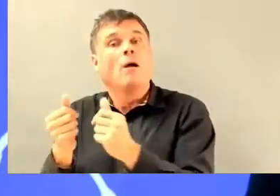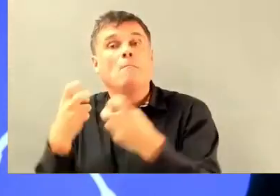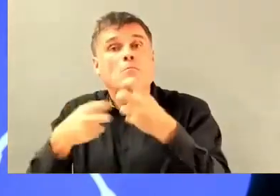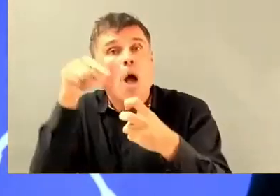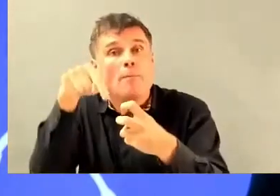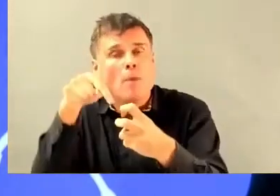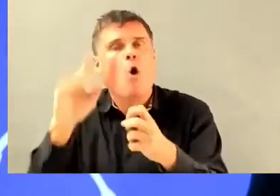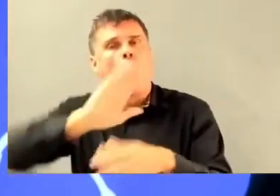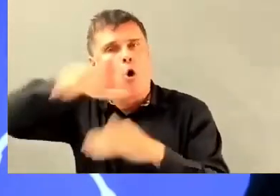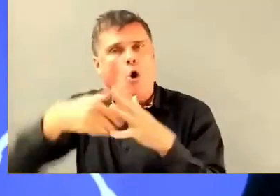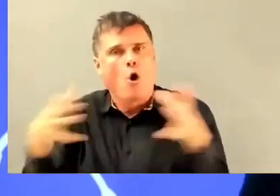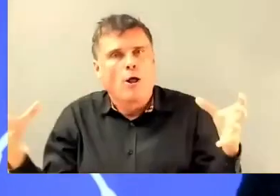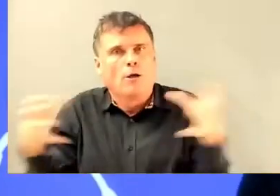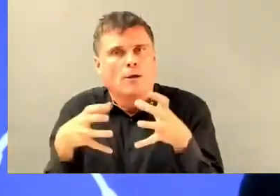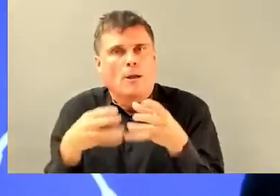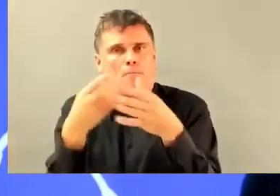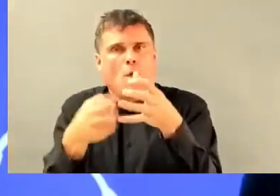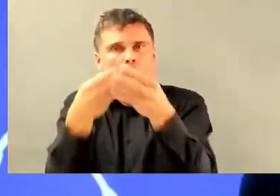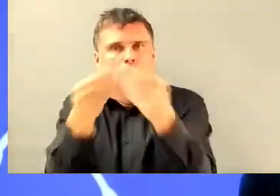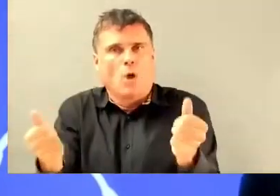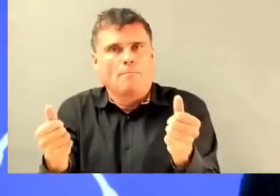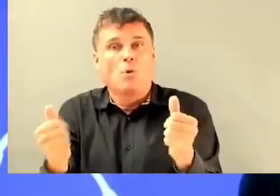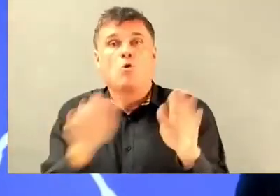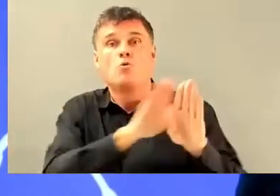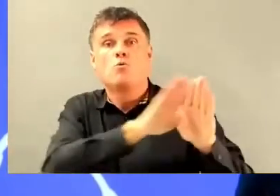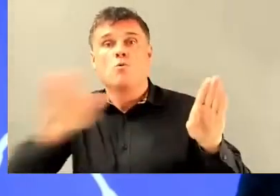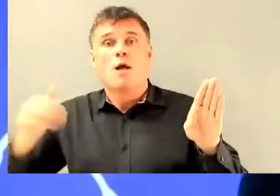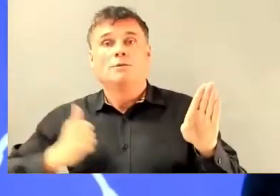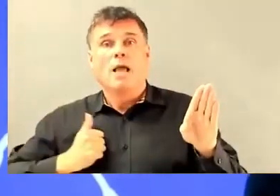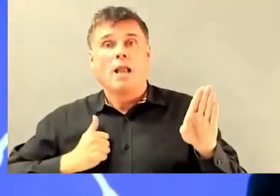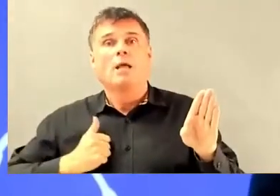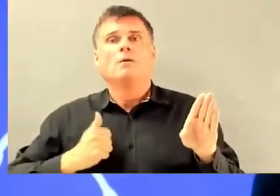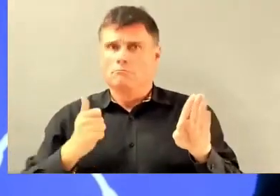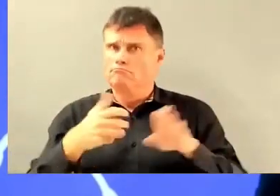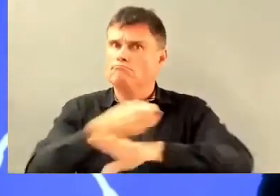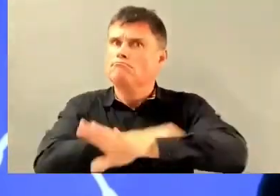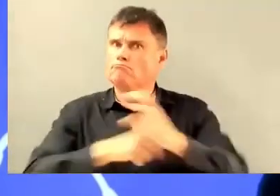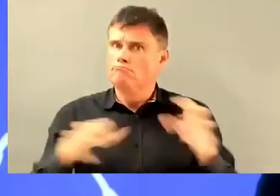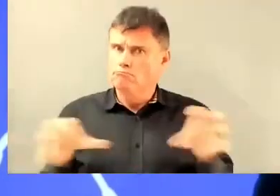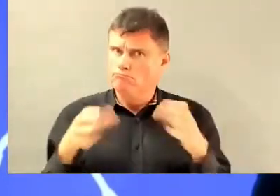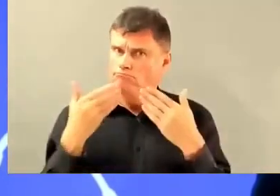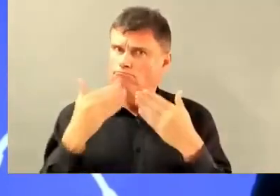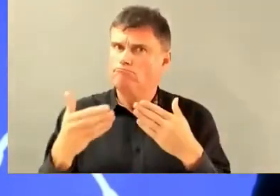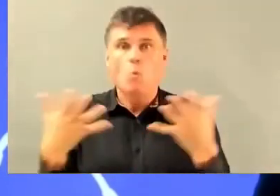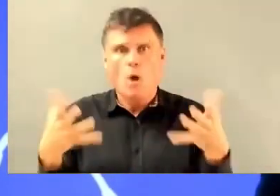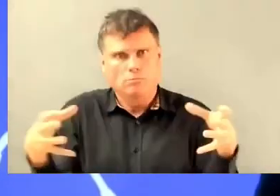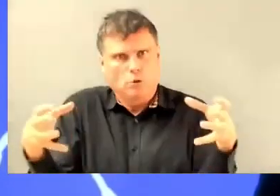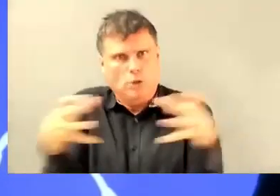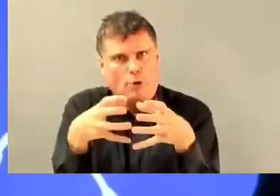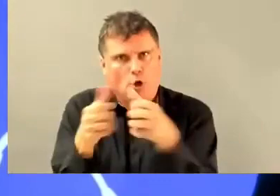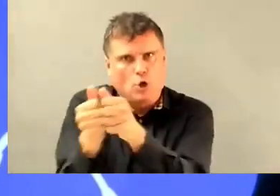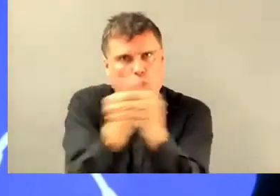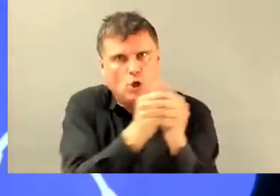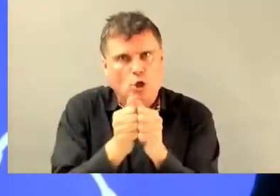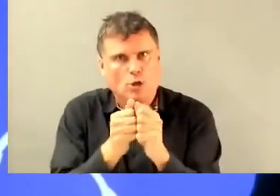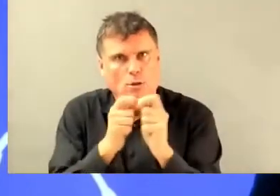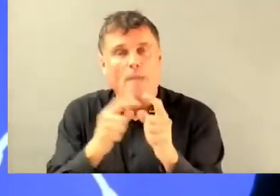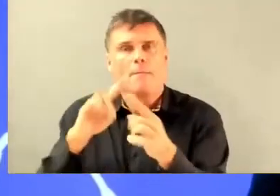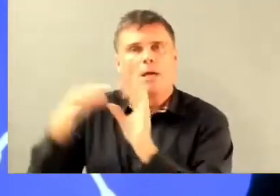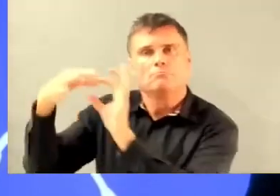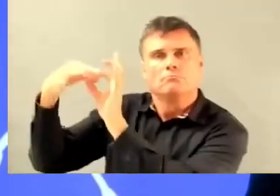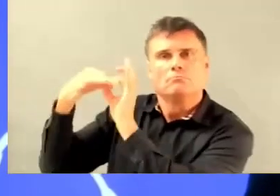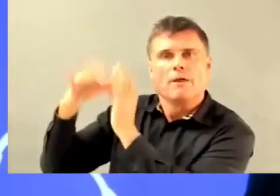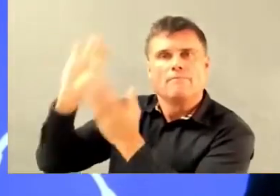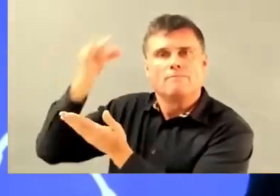are doing, and we're also doing some work with the federal government on broader issues of immigration to make it easier for doctors and nurses and allied